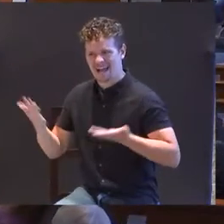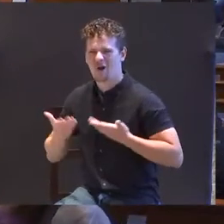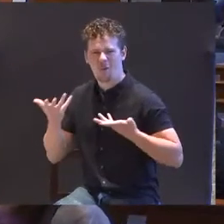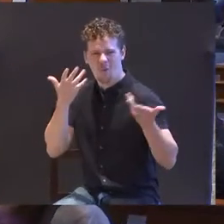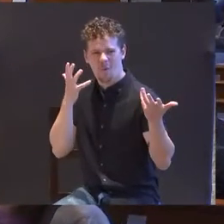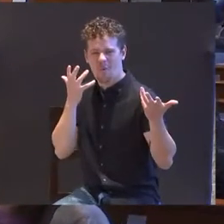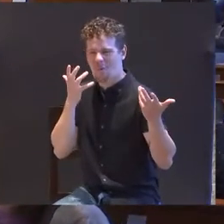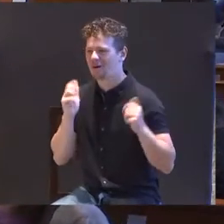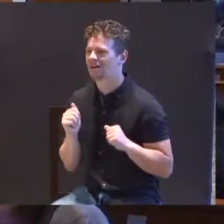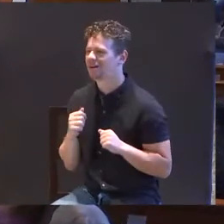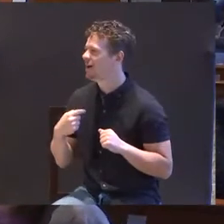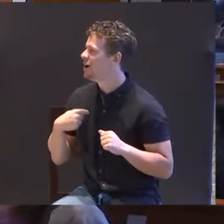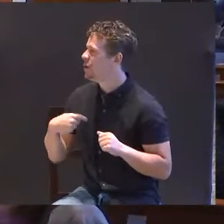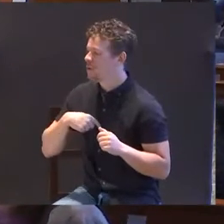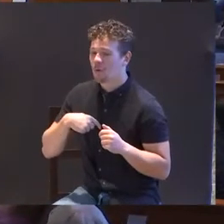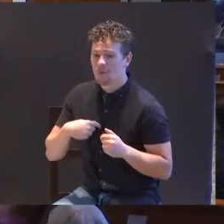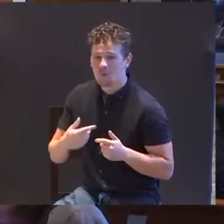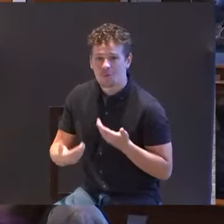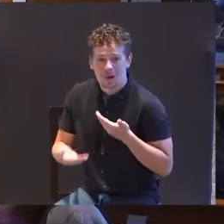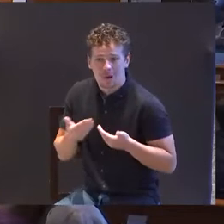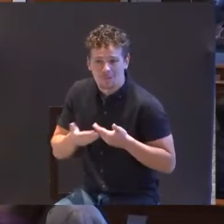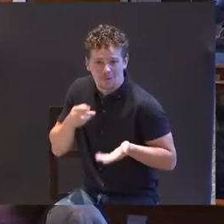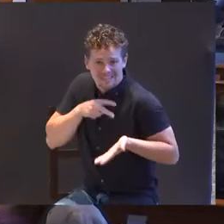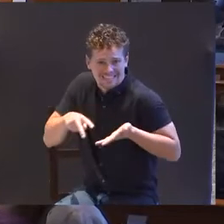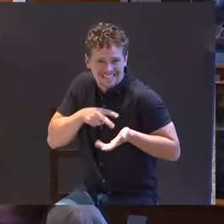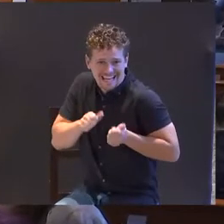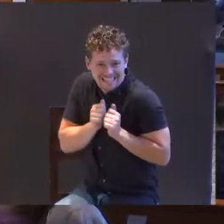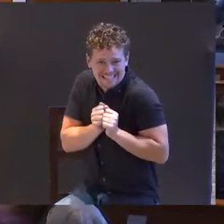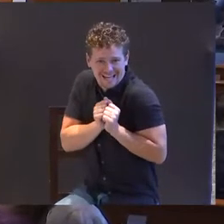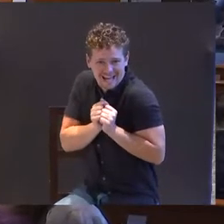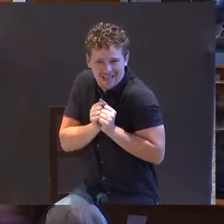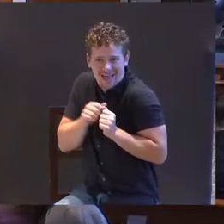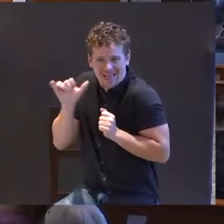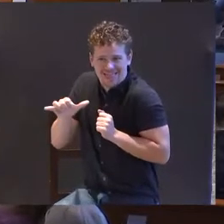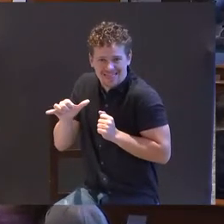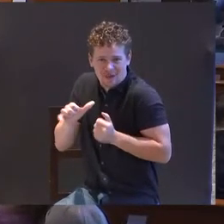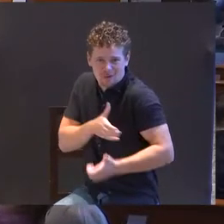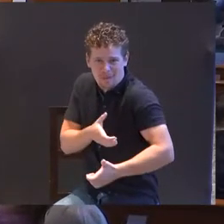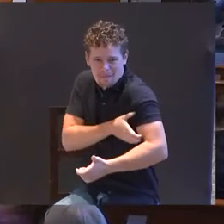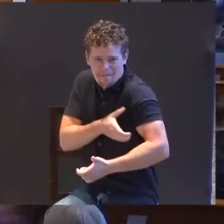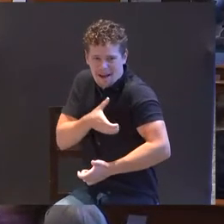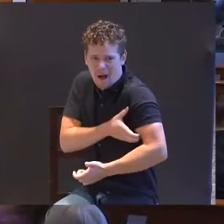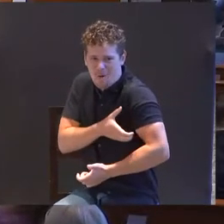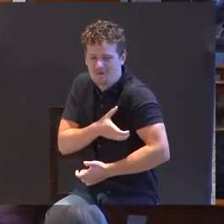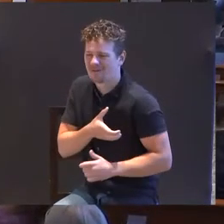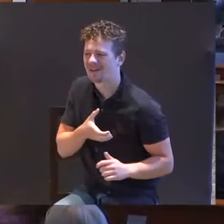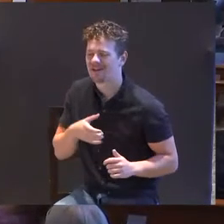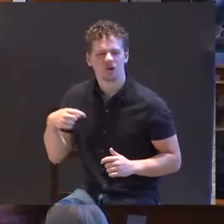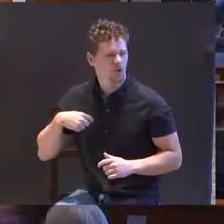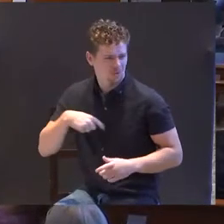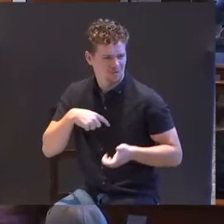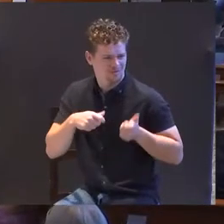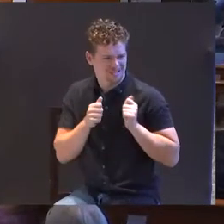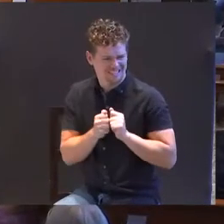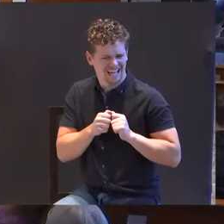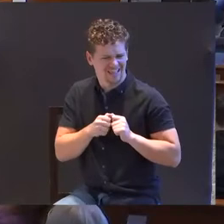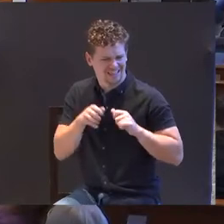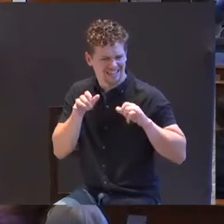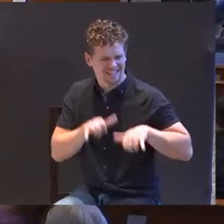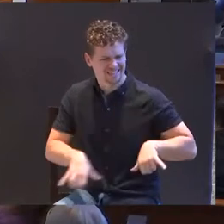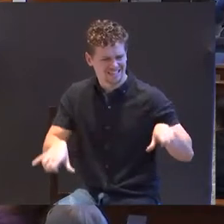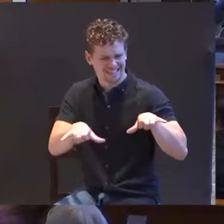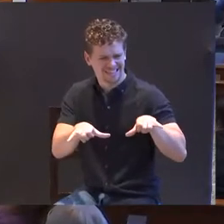We almost danced together recently. It was powerful, very powerful. We were in the same space. We were. It was just great. Reggae